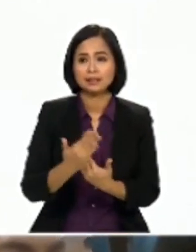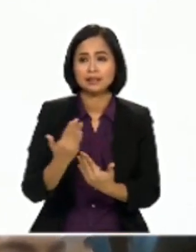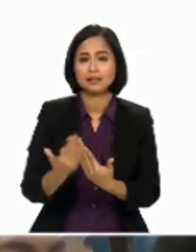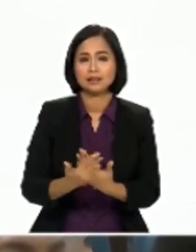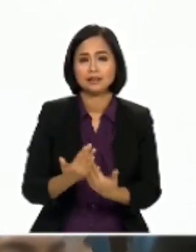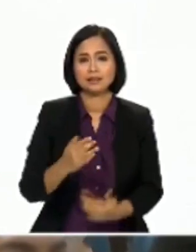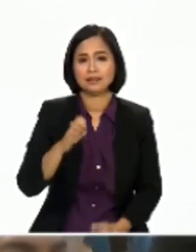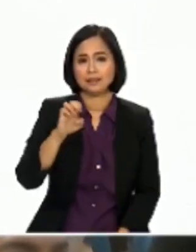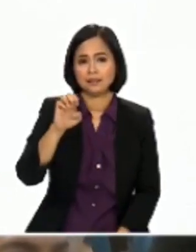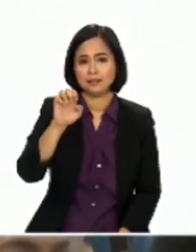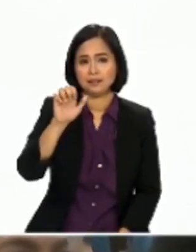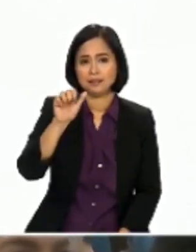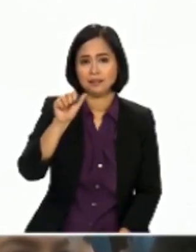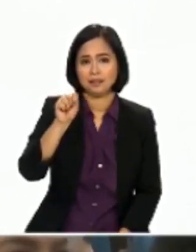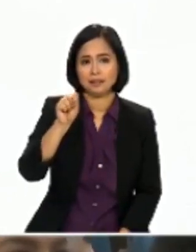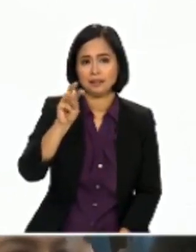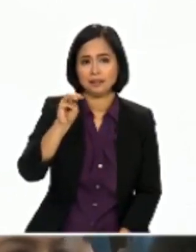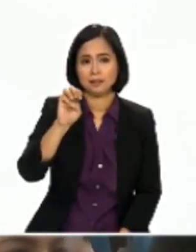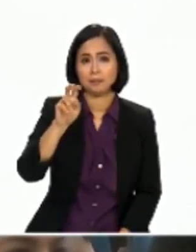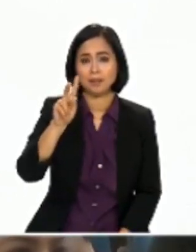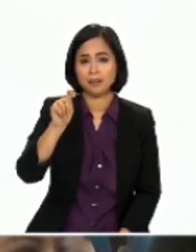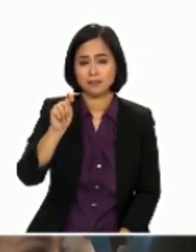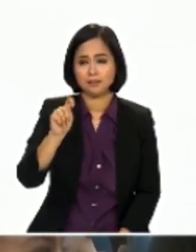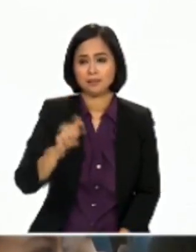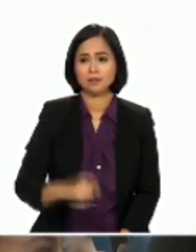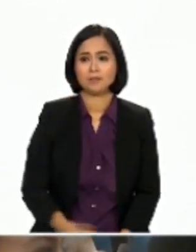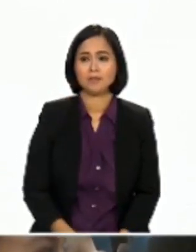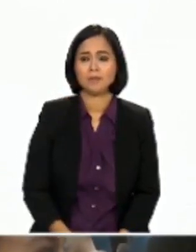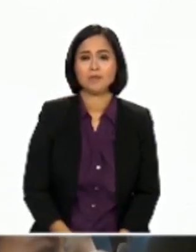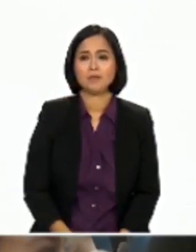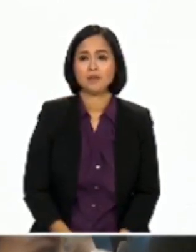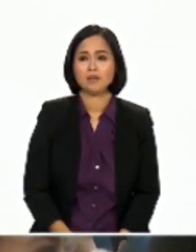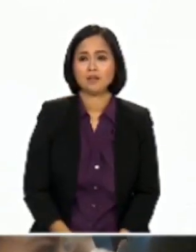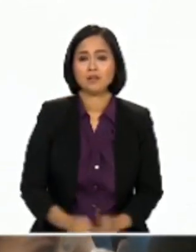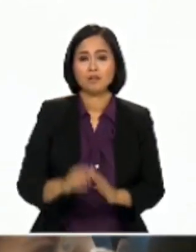well, under Villar, okay na. Pero yung Ismet,